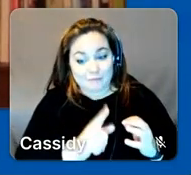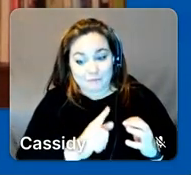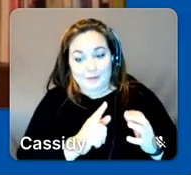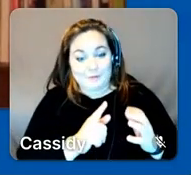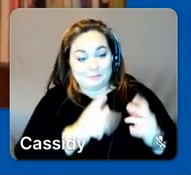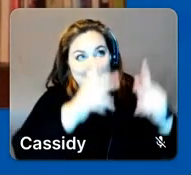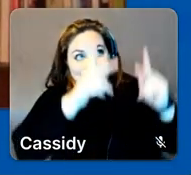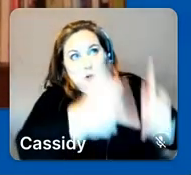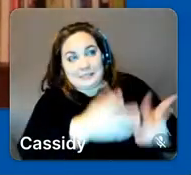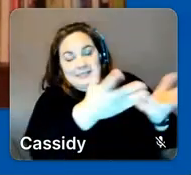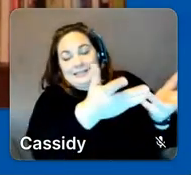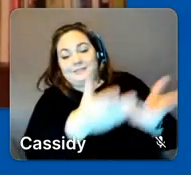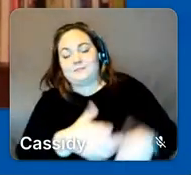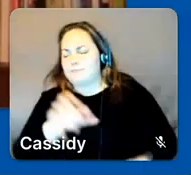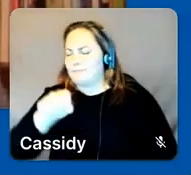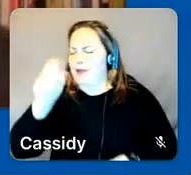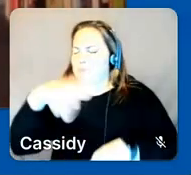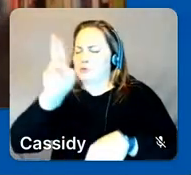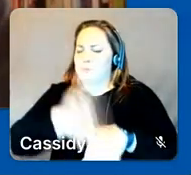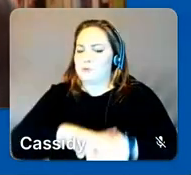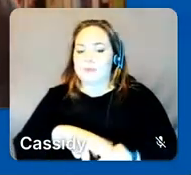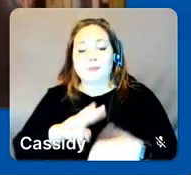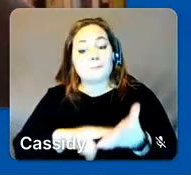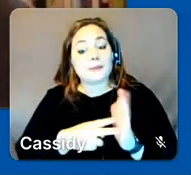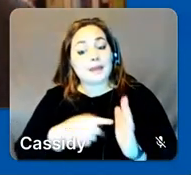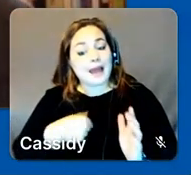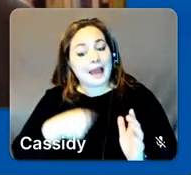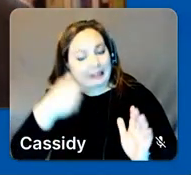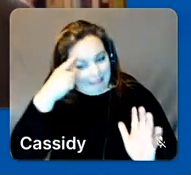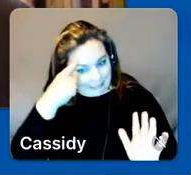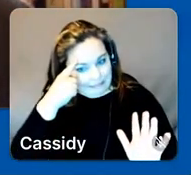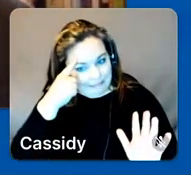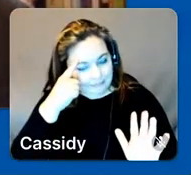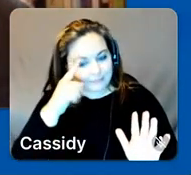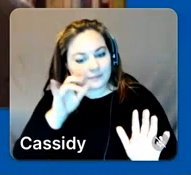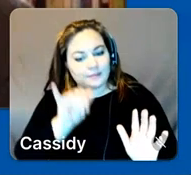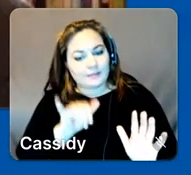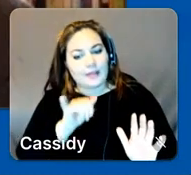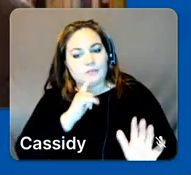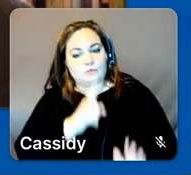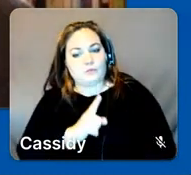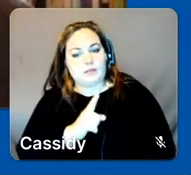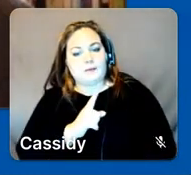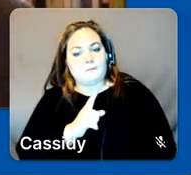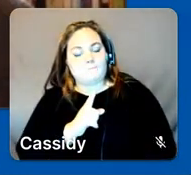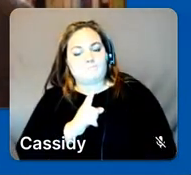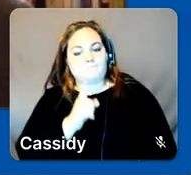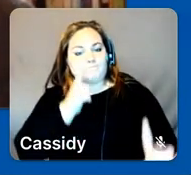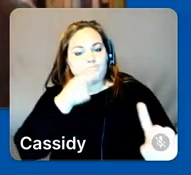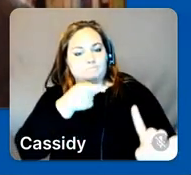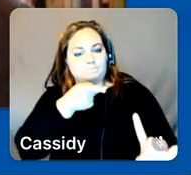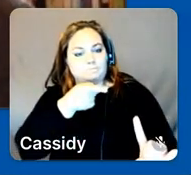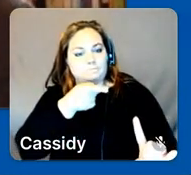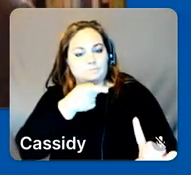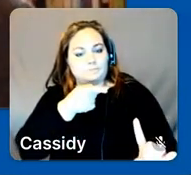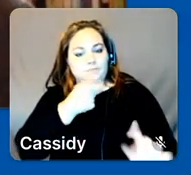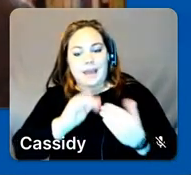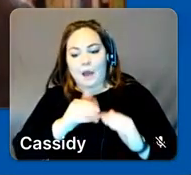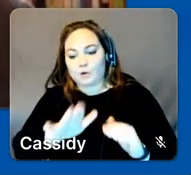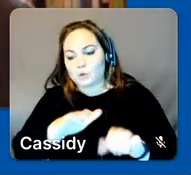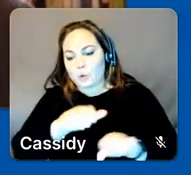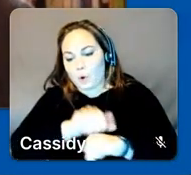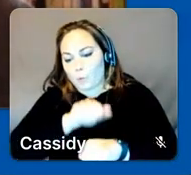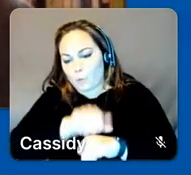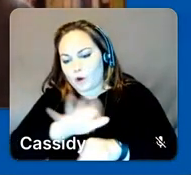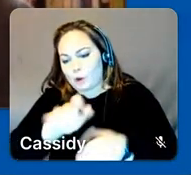and absolutely. Well, I mean, and I think, you know, ultimately that's what really gives your work its heart and its emotional